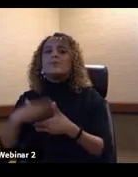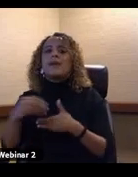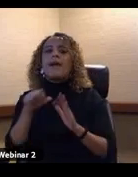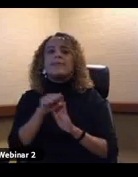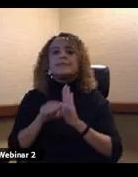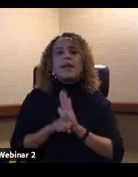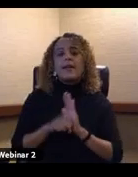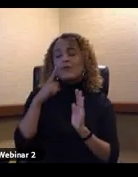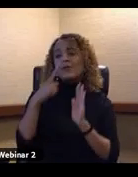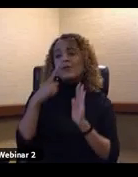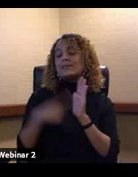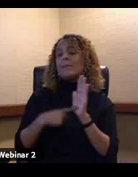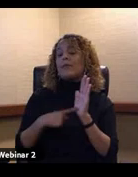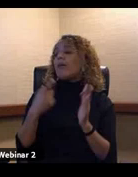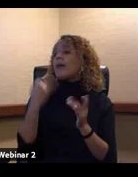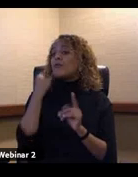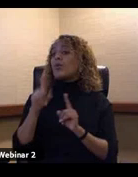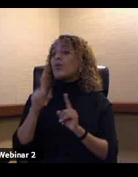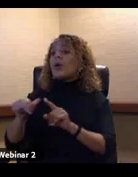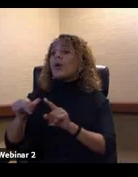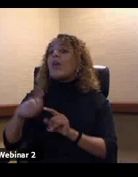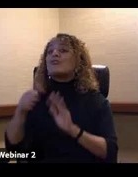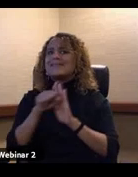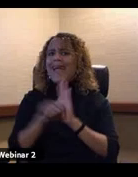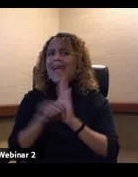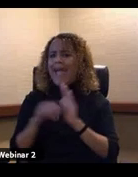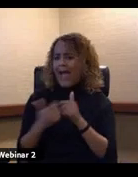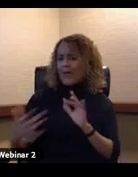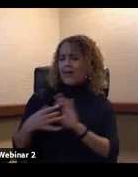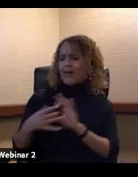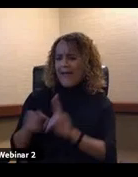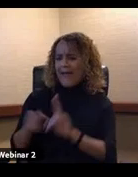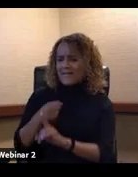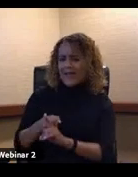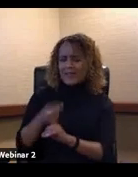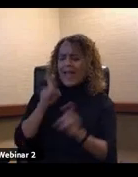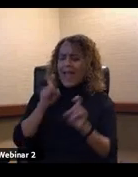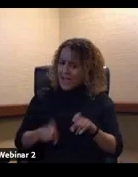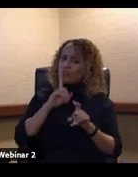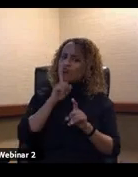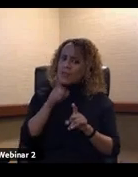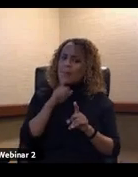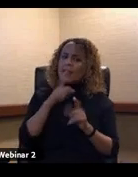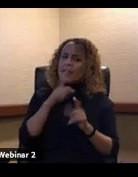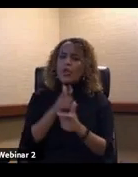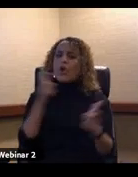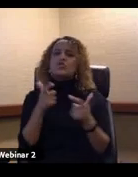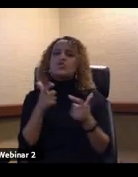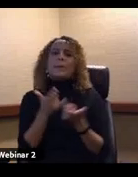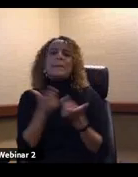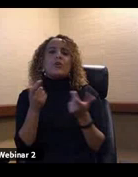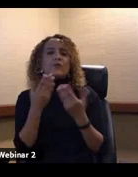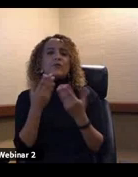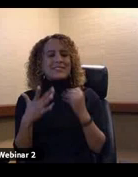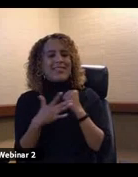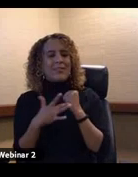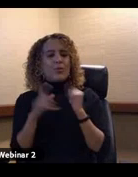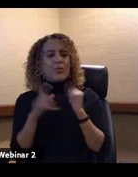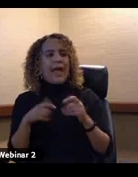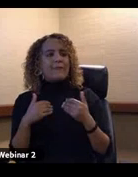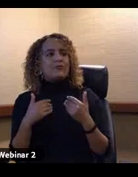And maybe think about things like if you're going to another part of the state, like how effective that is and what that activity is. I mean, it'd have to be larger and more information,